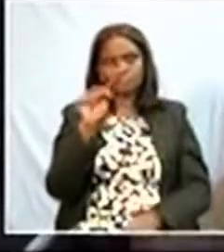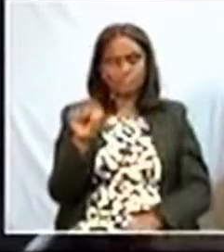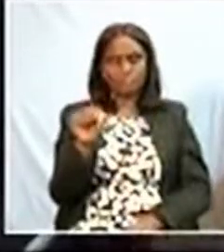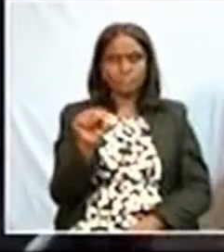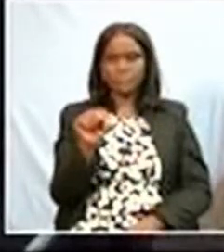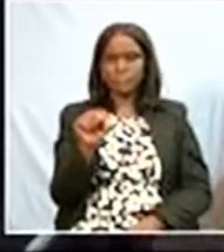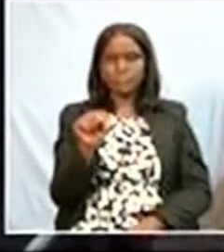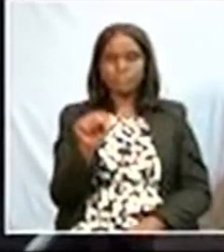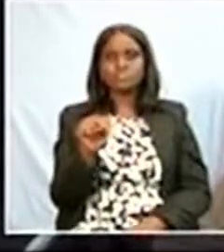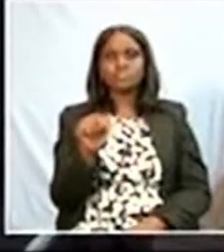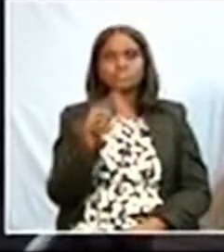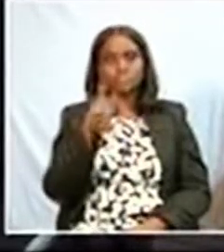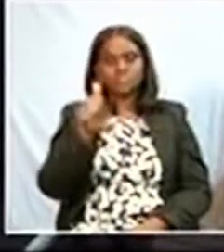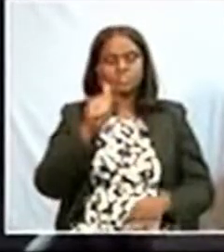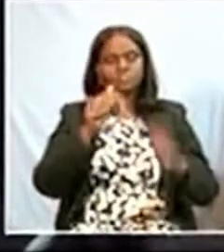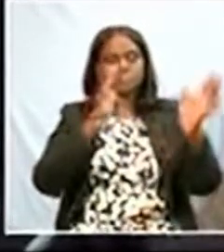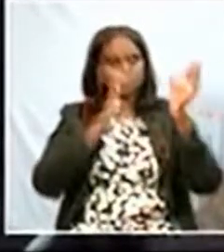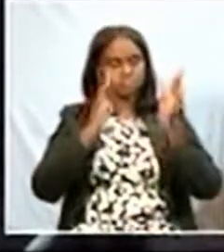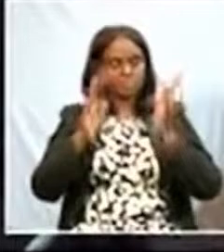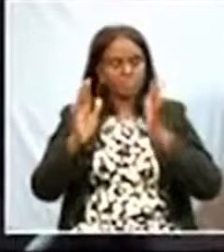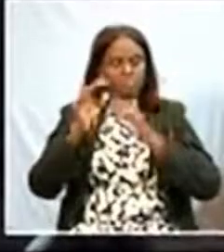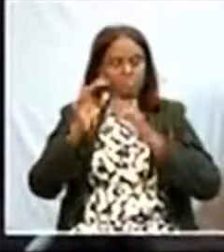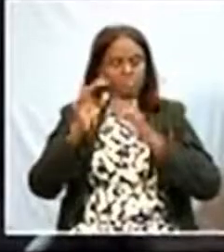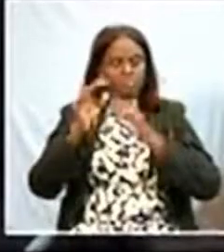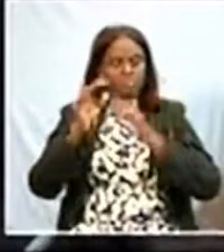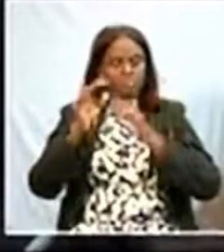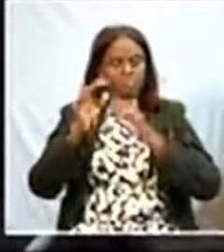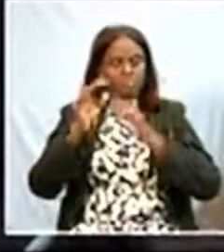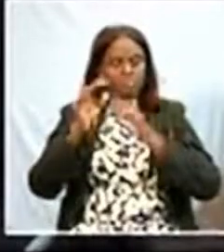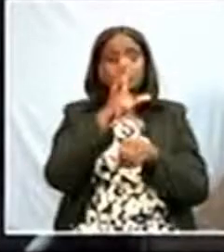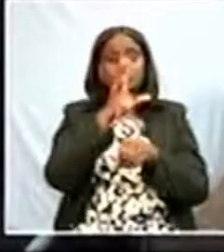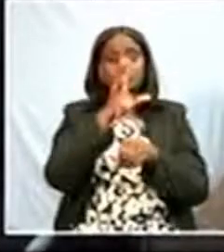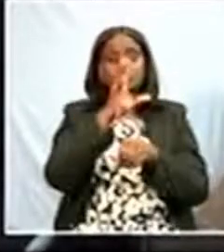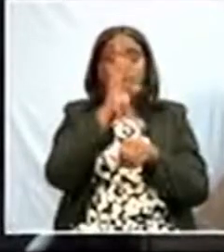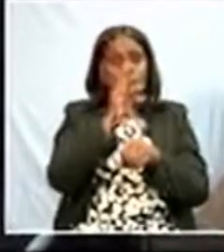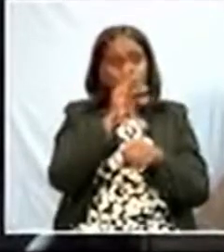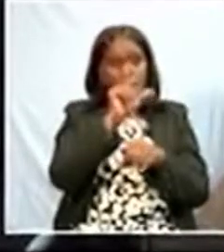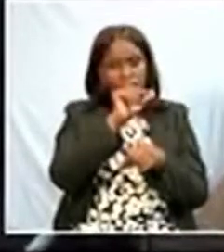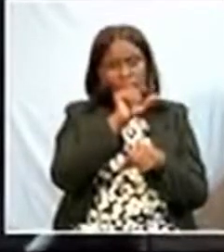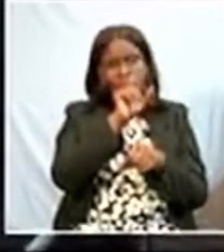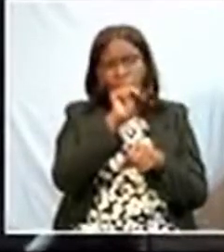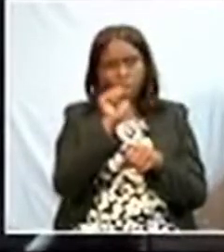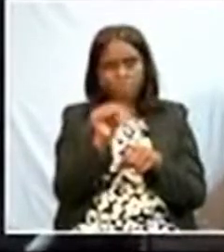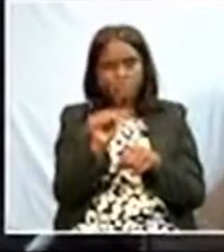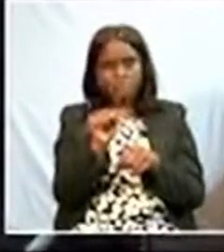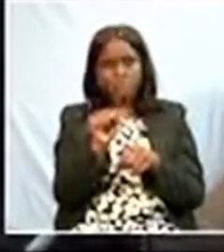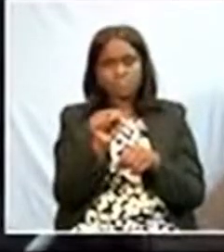and he was supposed to complete this project 6 September 2022.